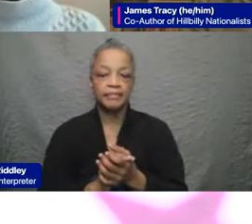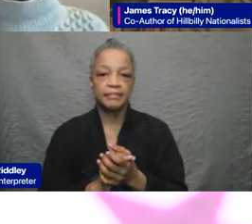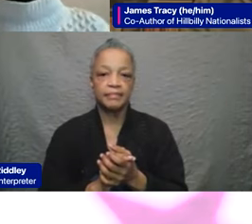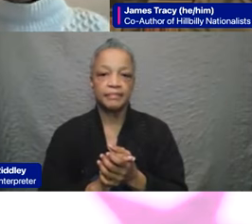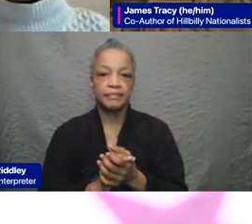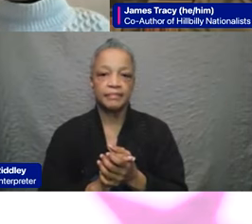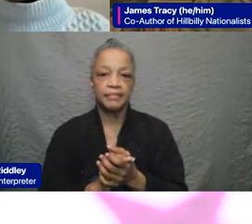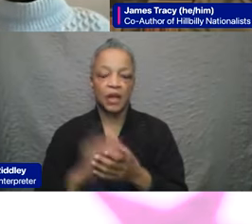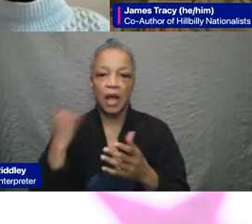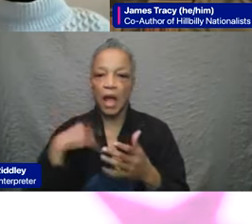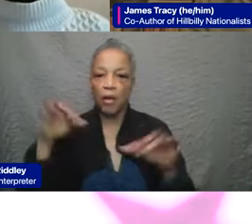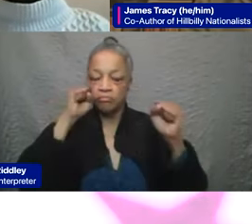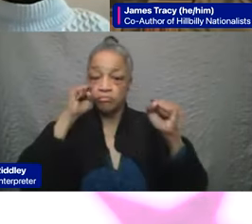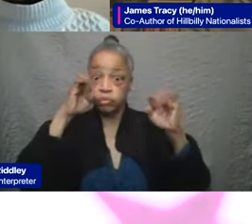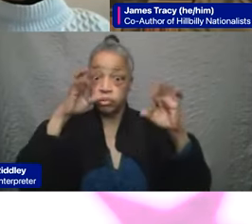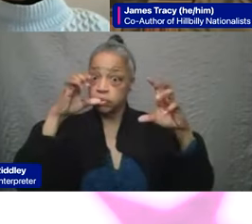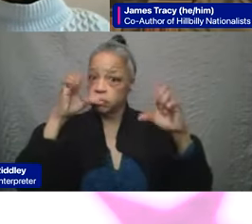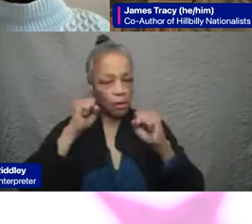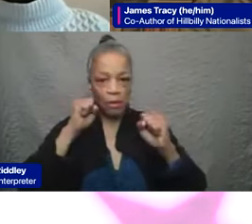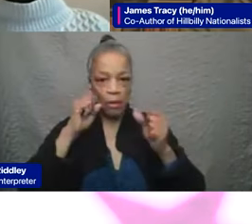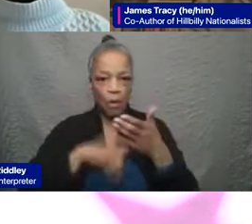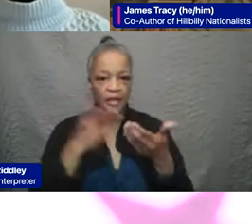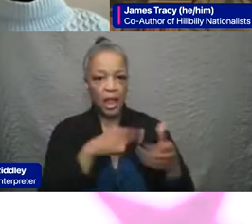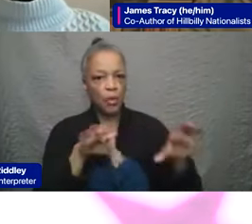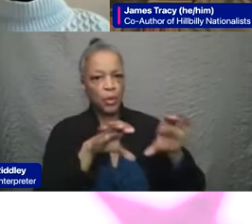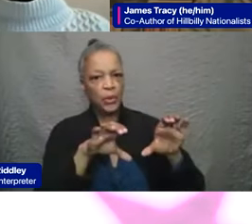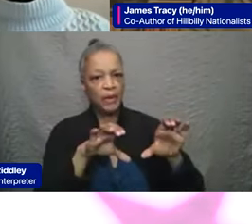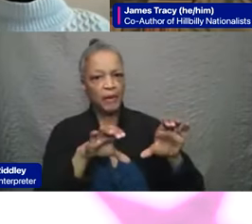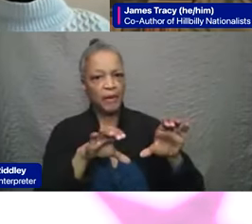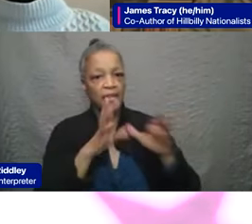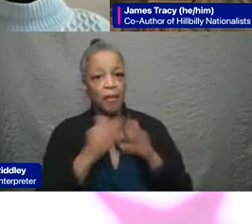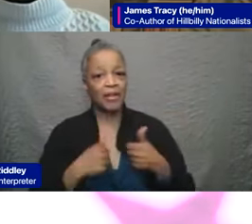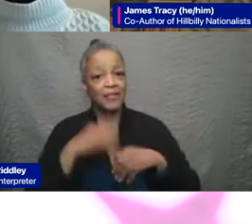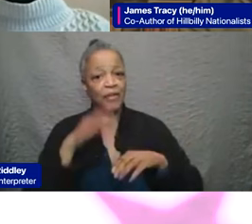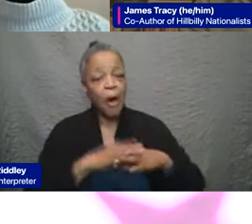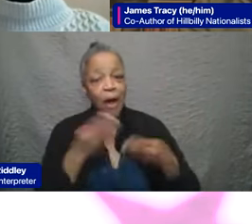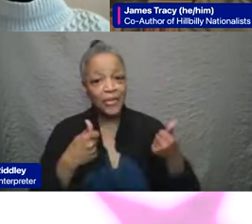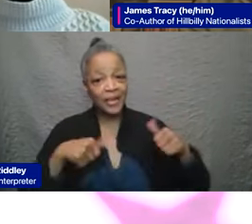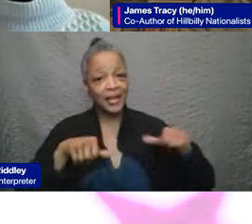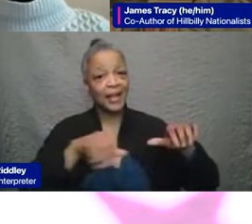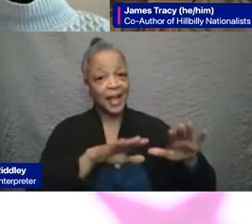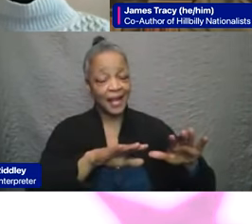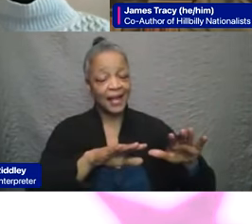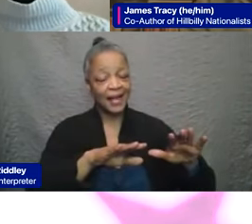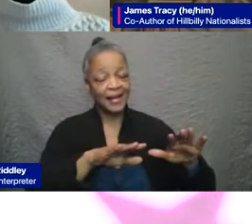was astounded at what they were doing. They would live on the land,